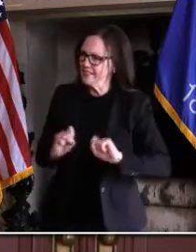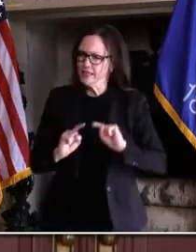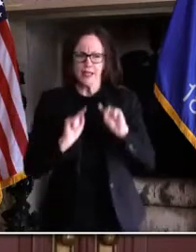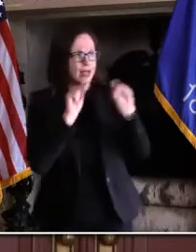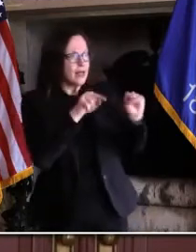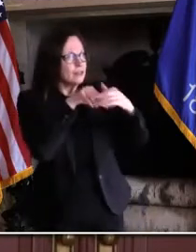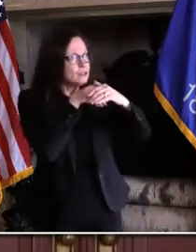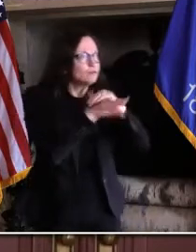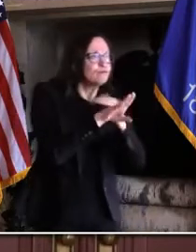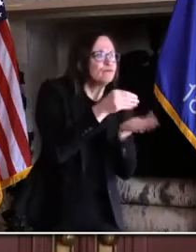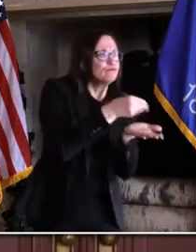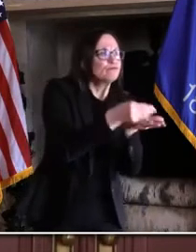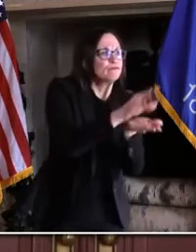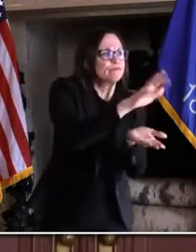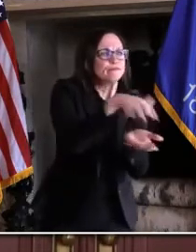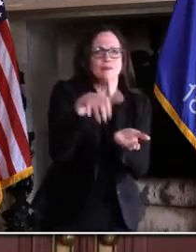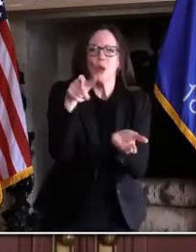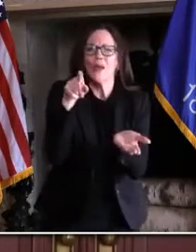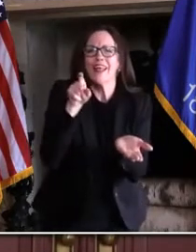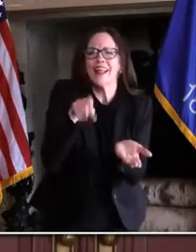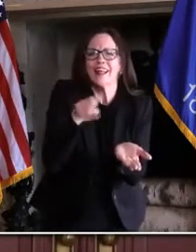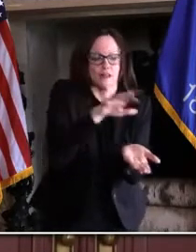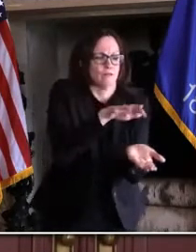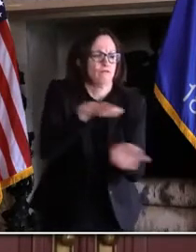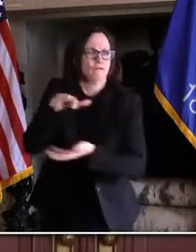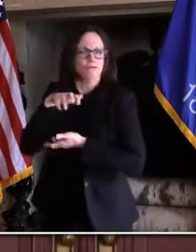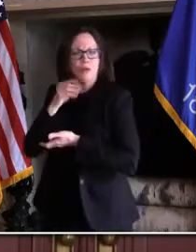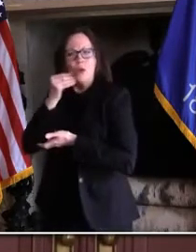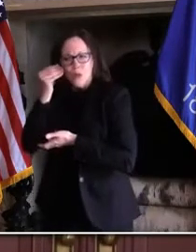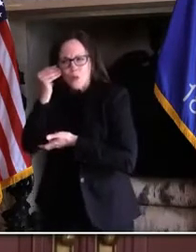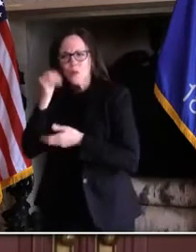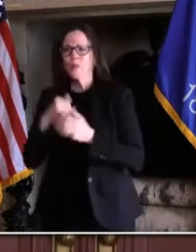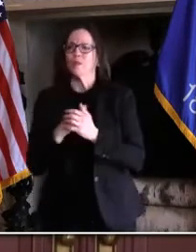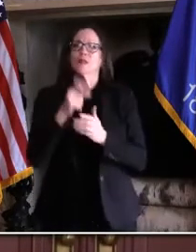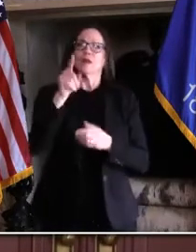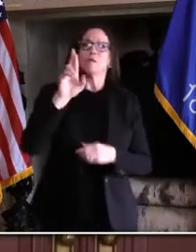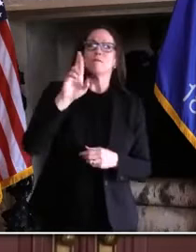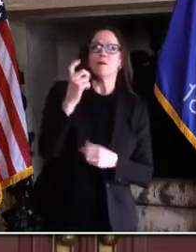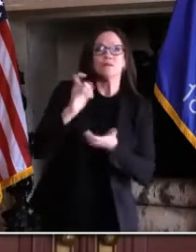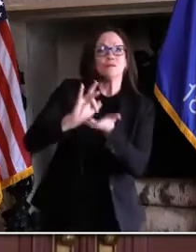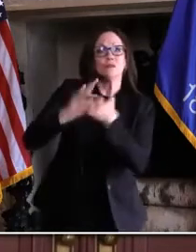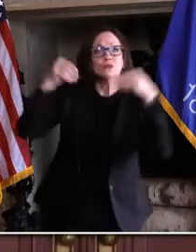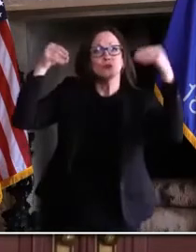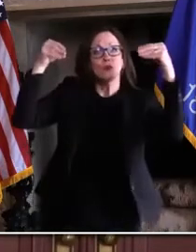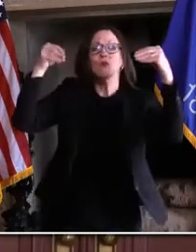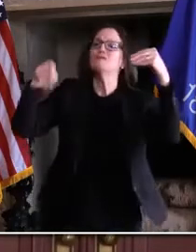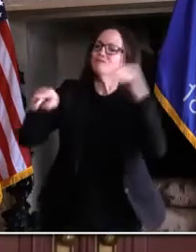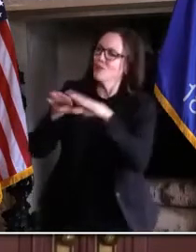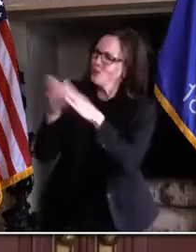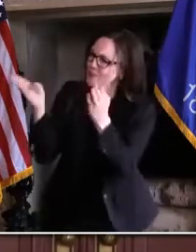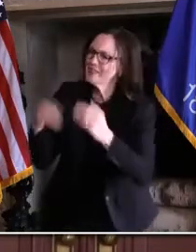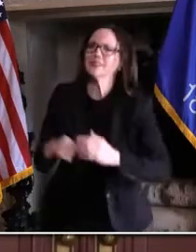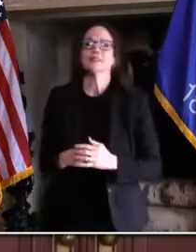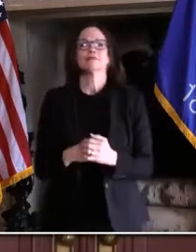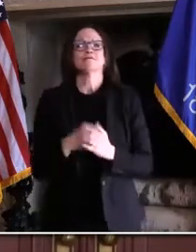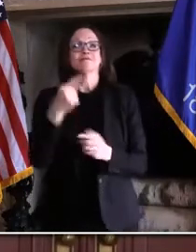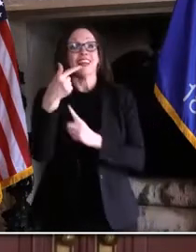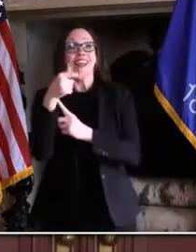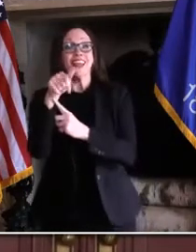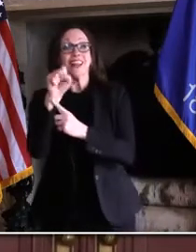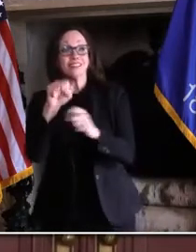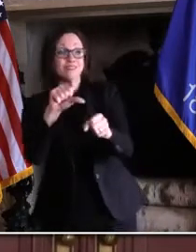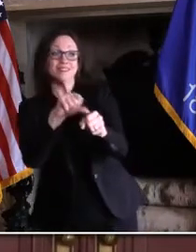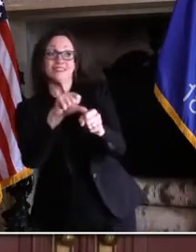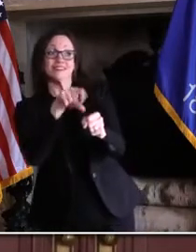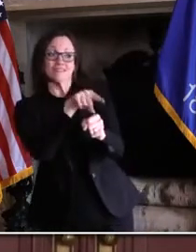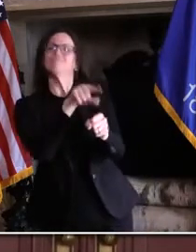directly to residences, among others, will continue to stay open. Over the past several days, we've been working with public